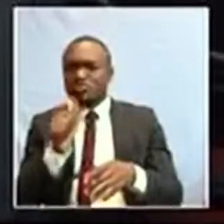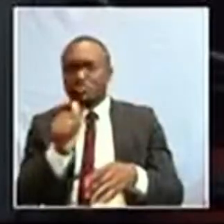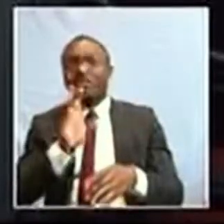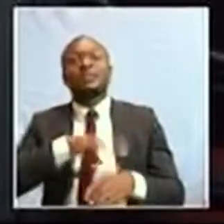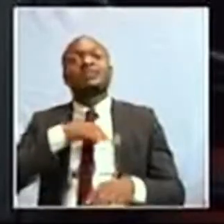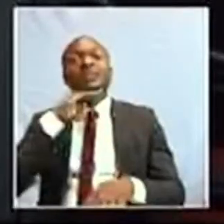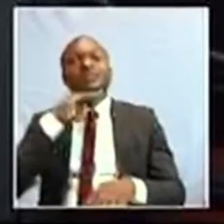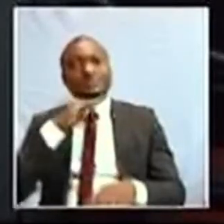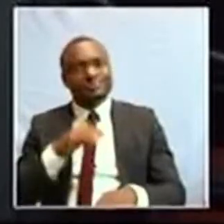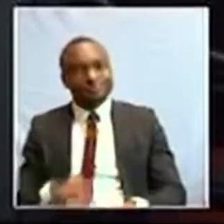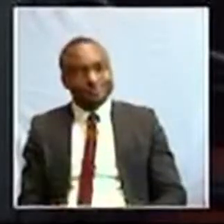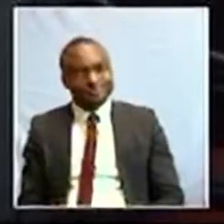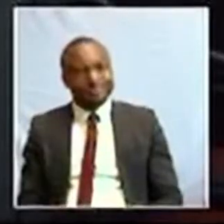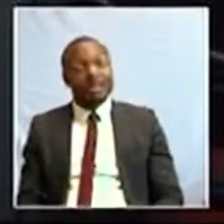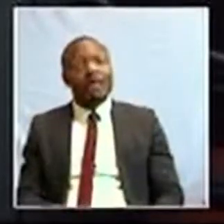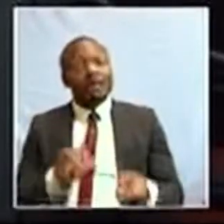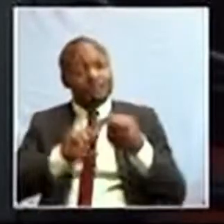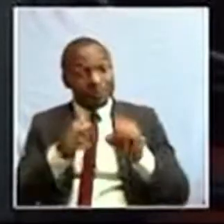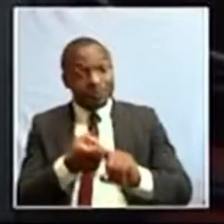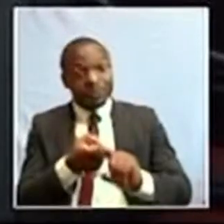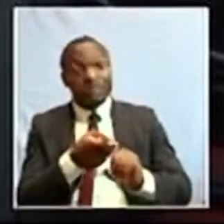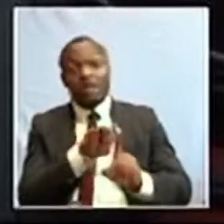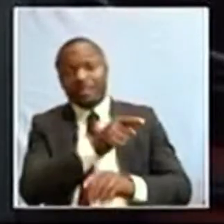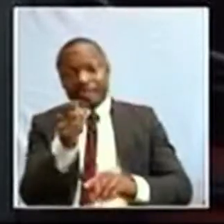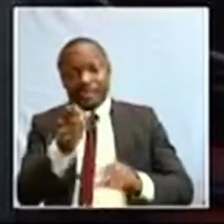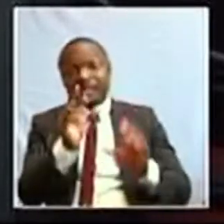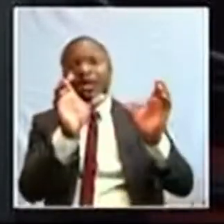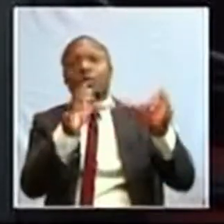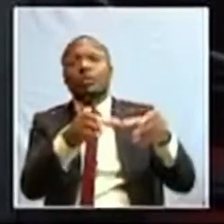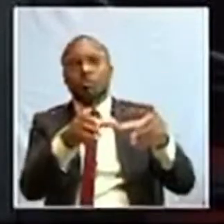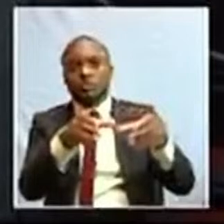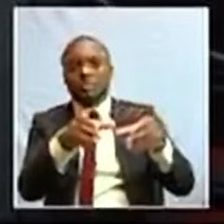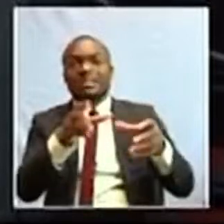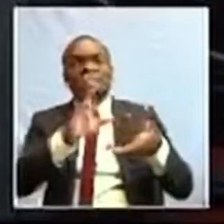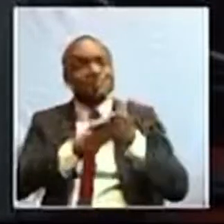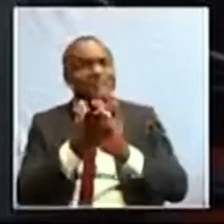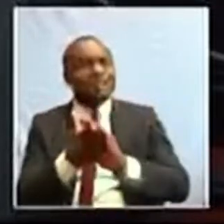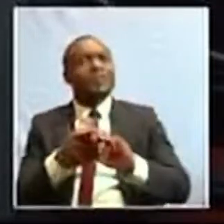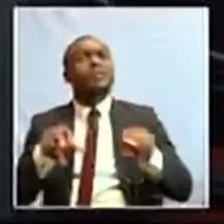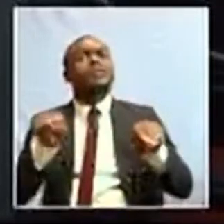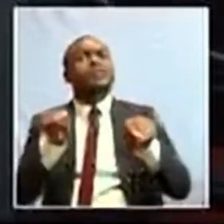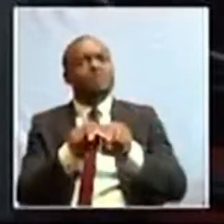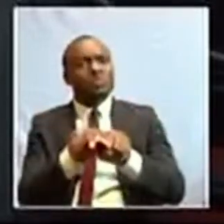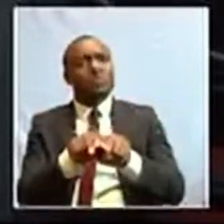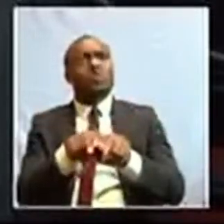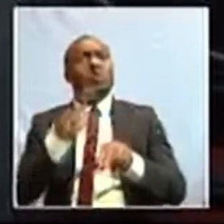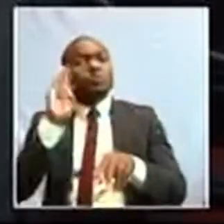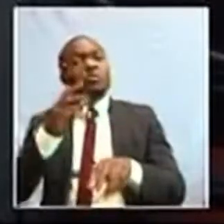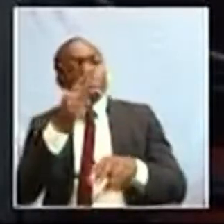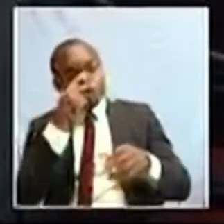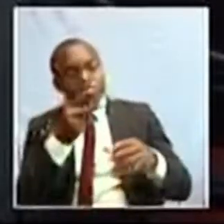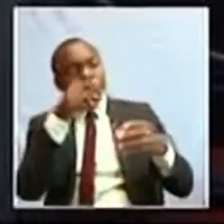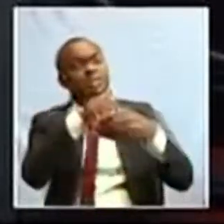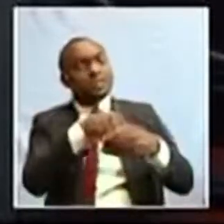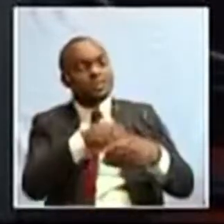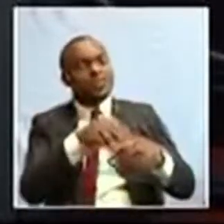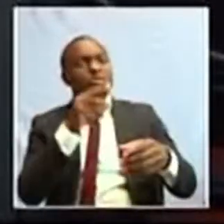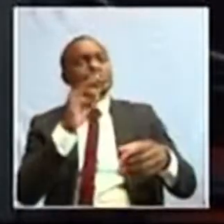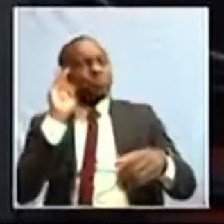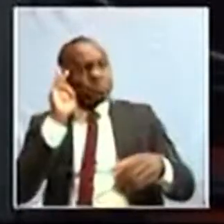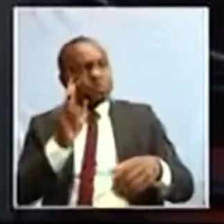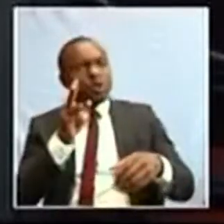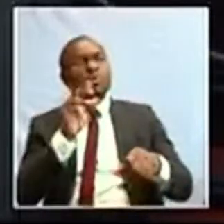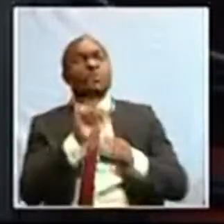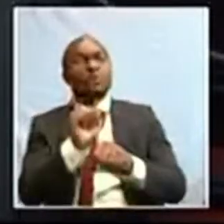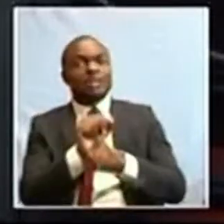And Chair, our colleagues from these councils, I think it's become a norm where they will just say, we'll look into it, we'll look into it. I